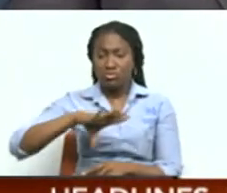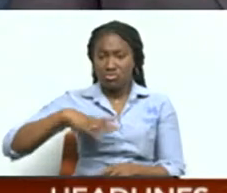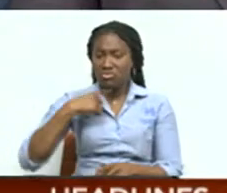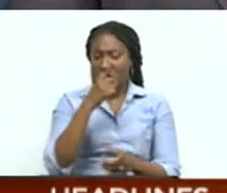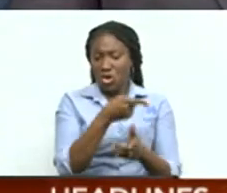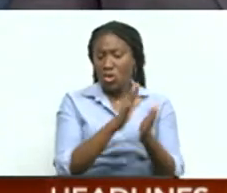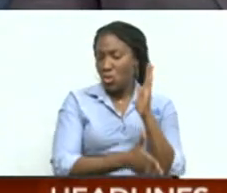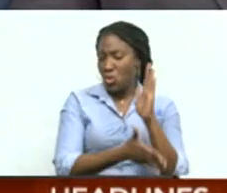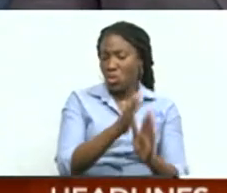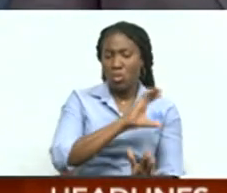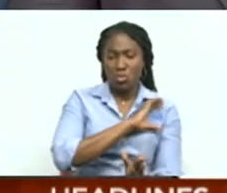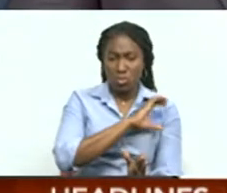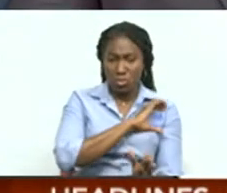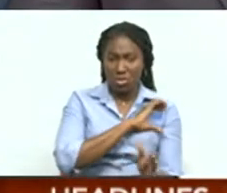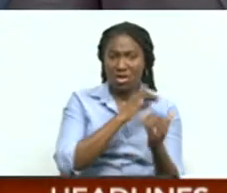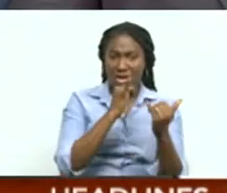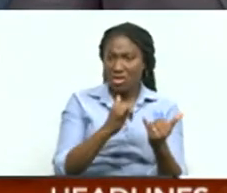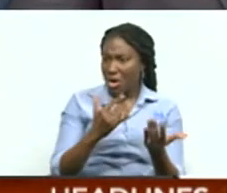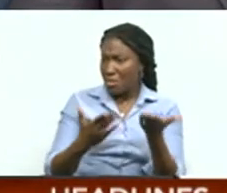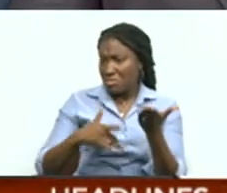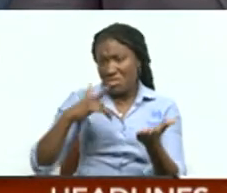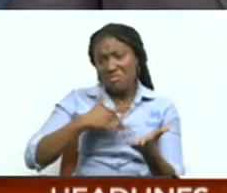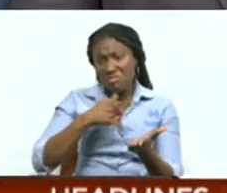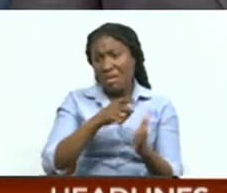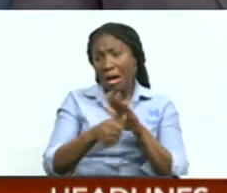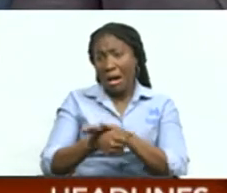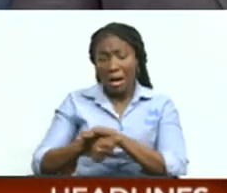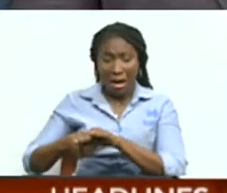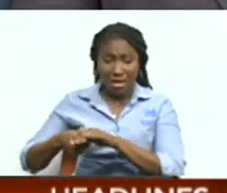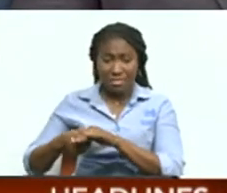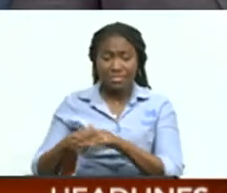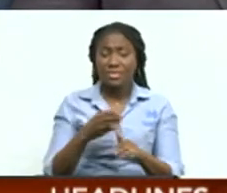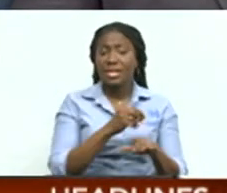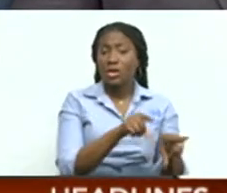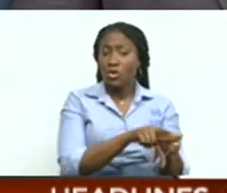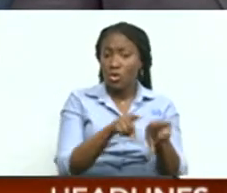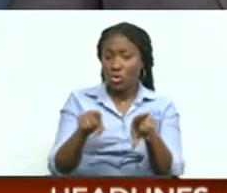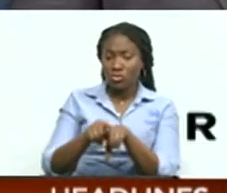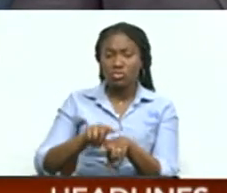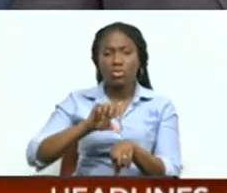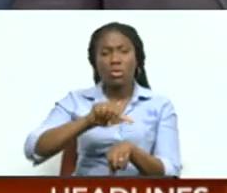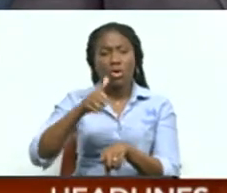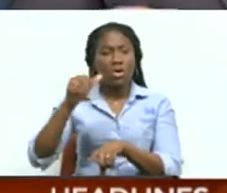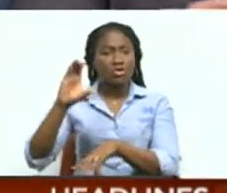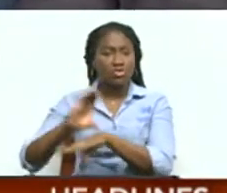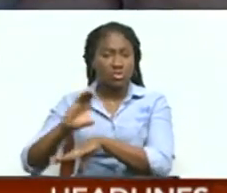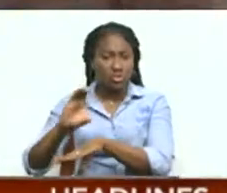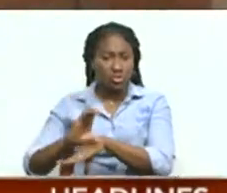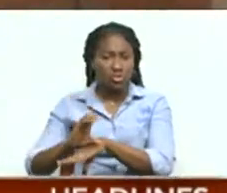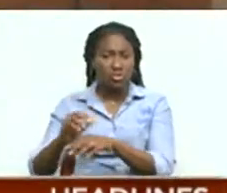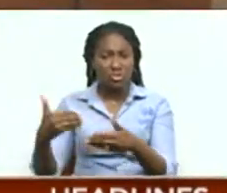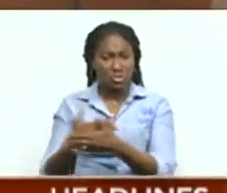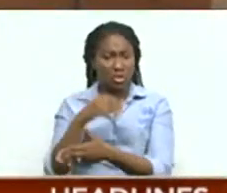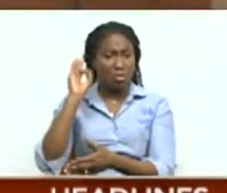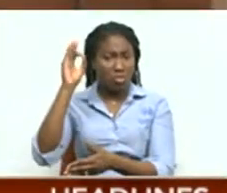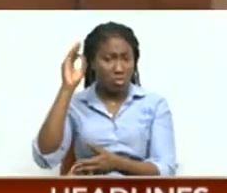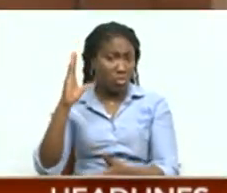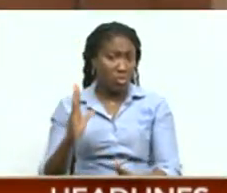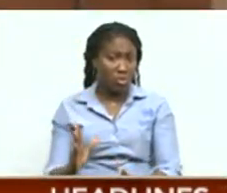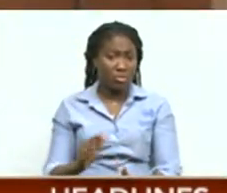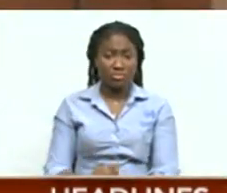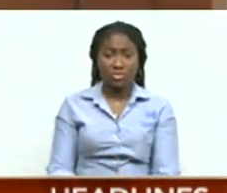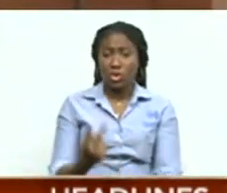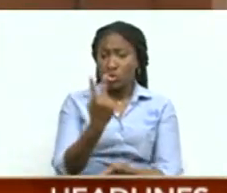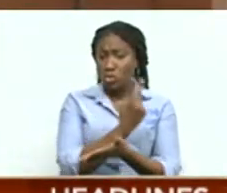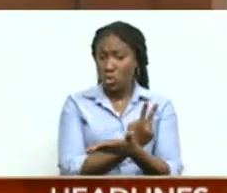this report by Jensen Avent, there's also been a change at the Jerusalem Bride Church, which Brown leads. Up to 2 weeks ago,